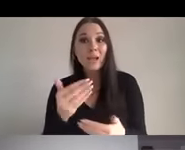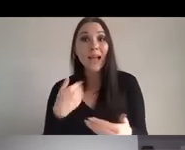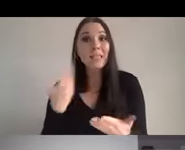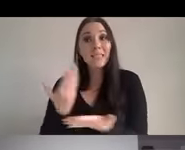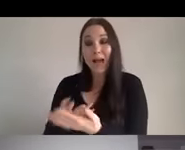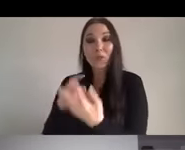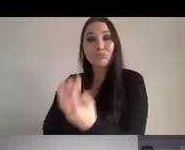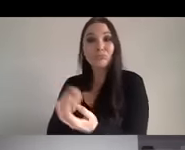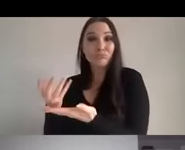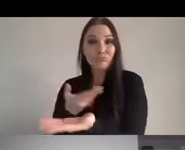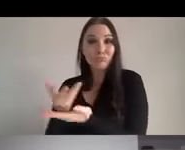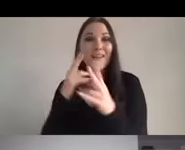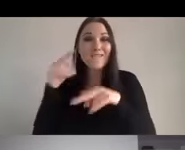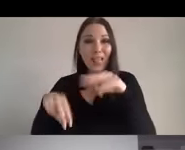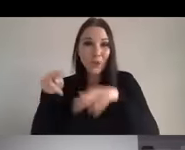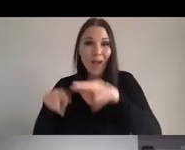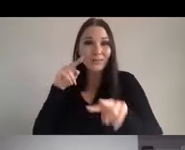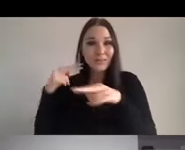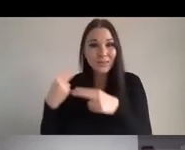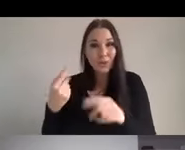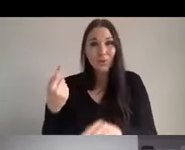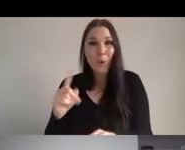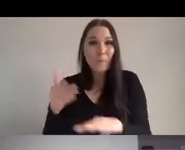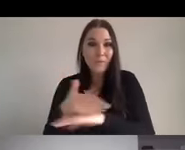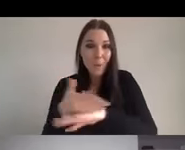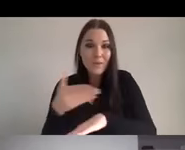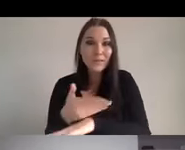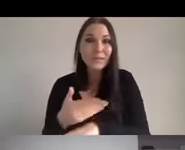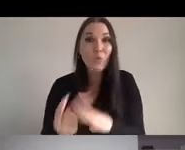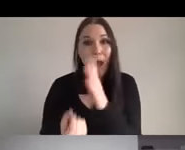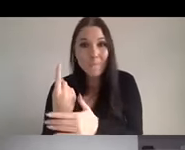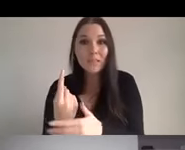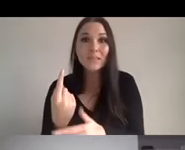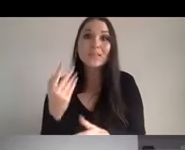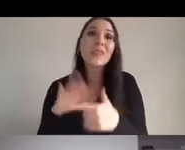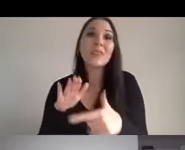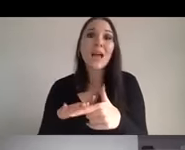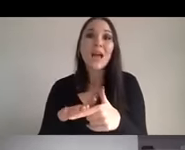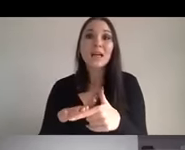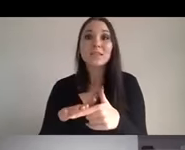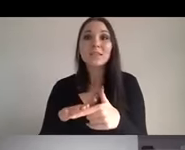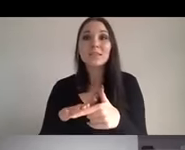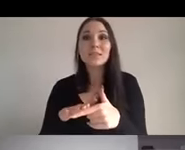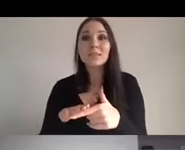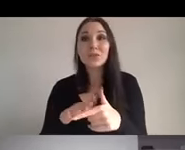them and evaluate what happened and where there may be